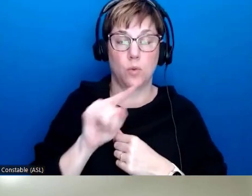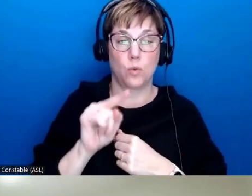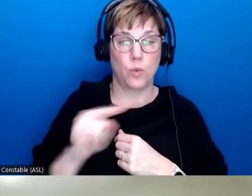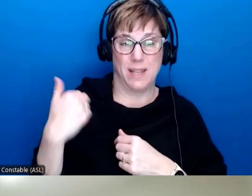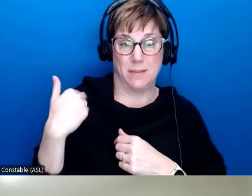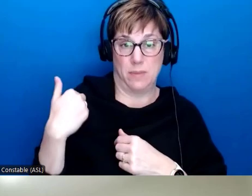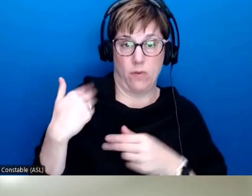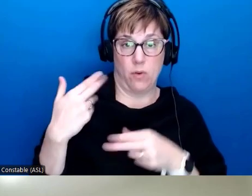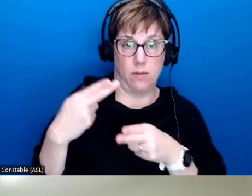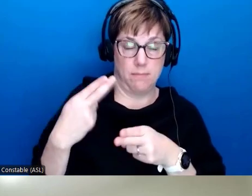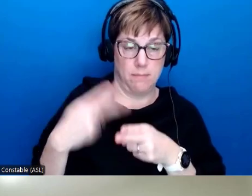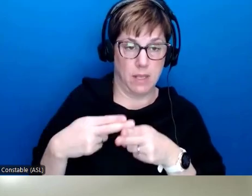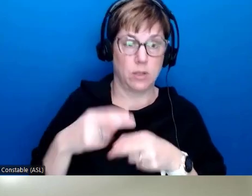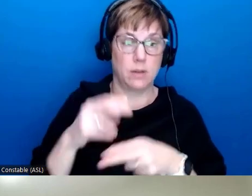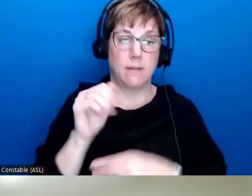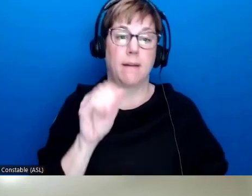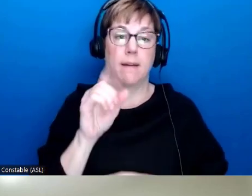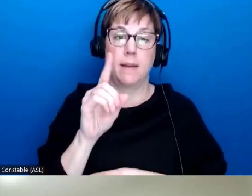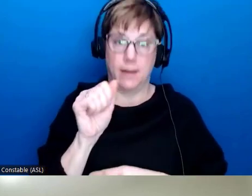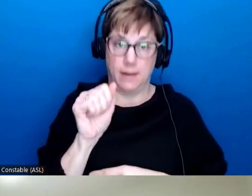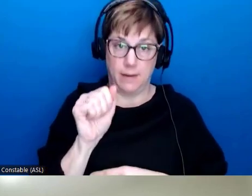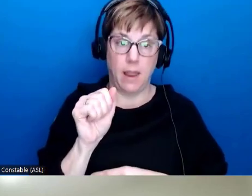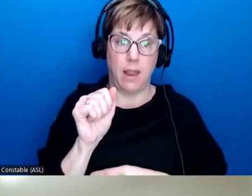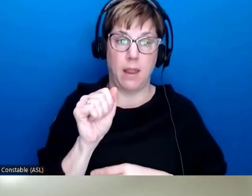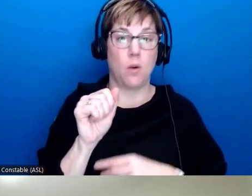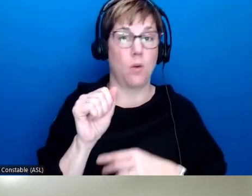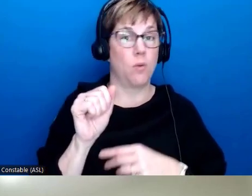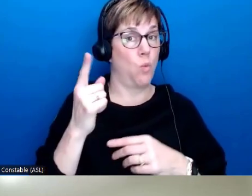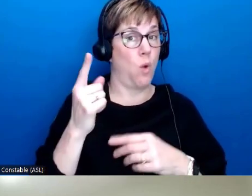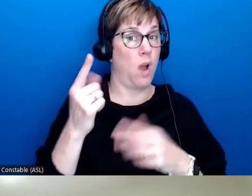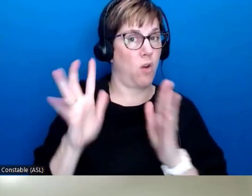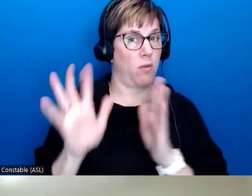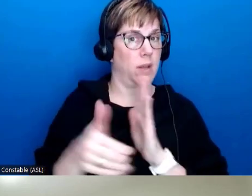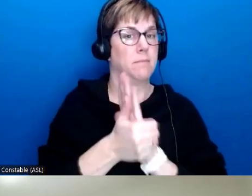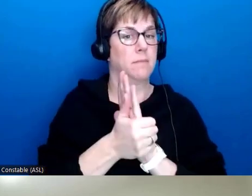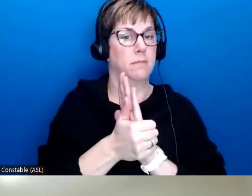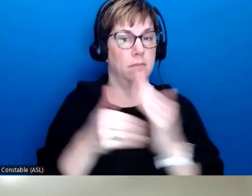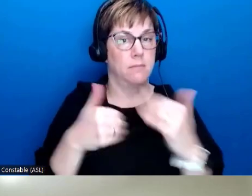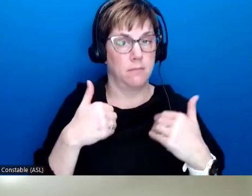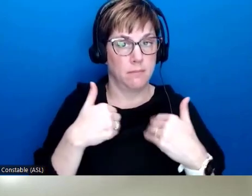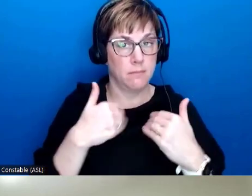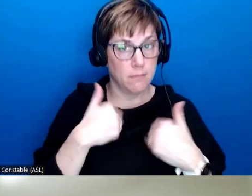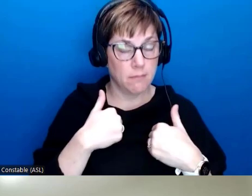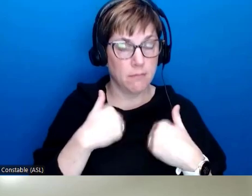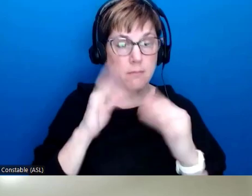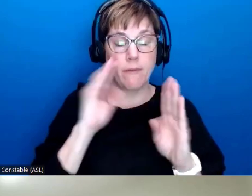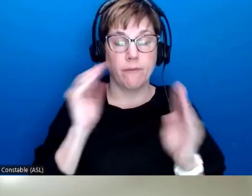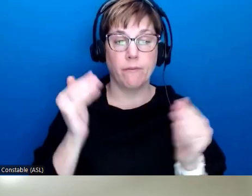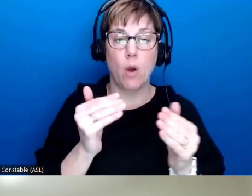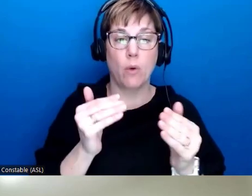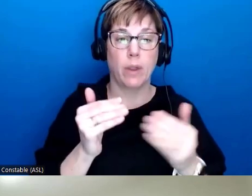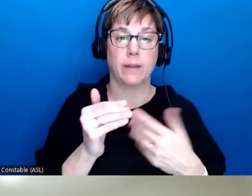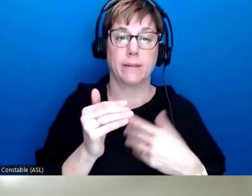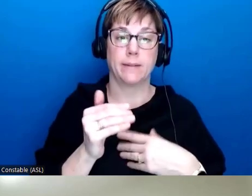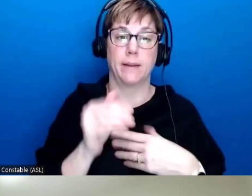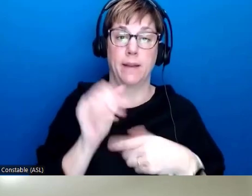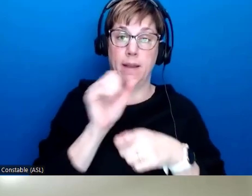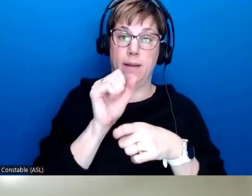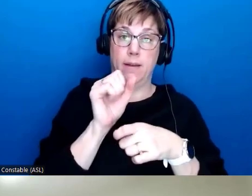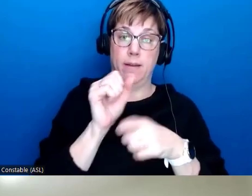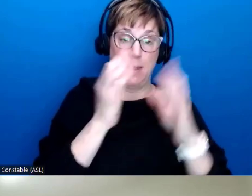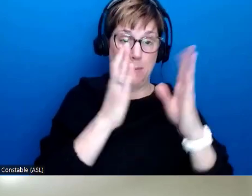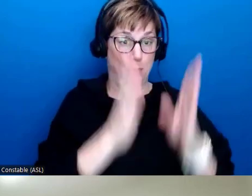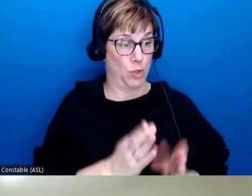earlier that the ADA has been amended once, just to clarify that the focus really shouldn't be on, does this person who's asking for the